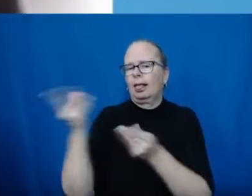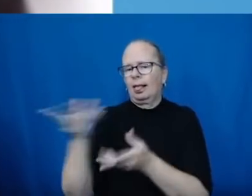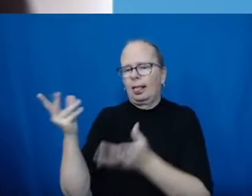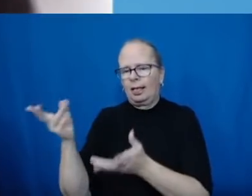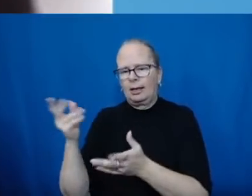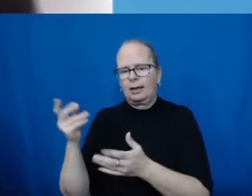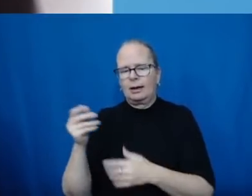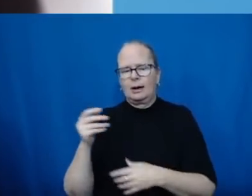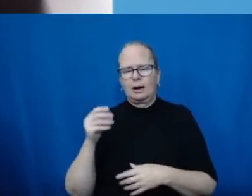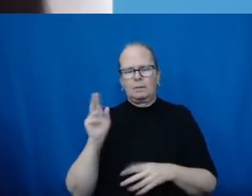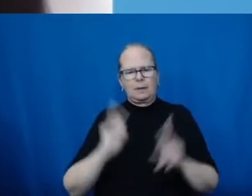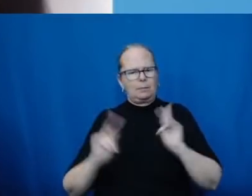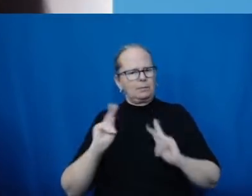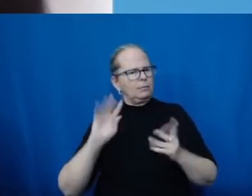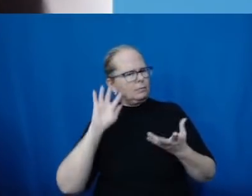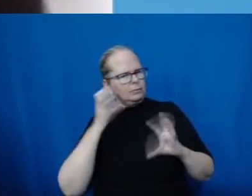initiative,